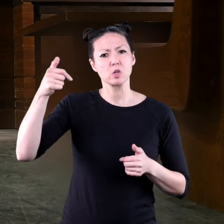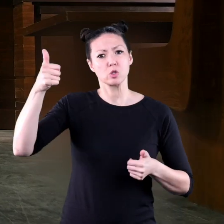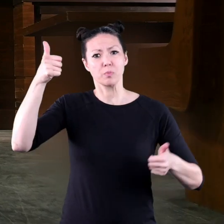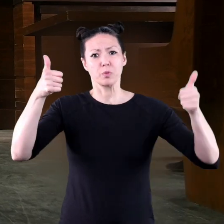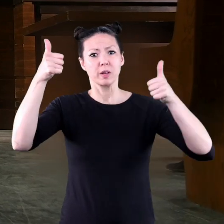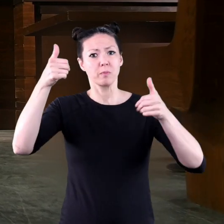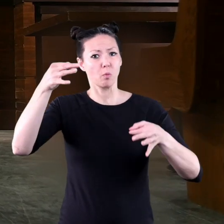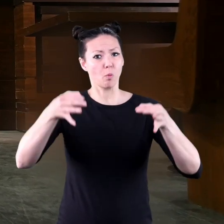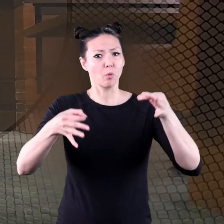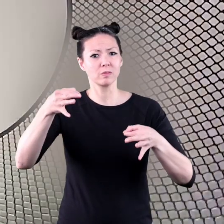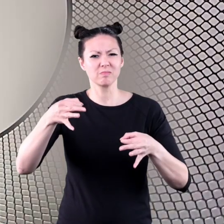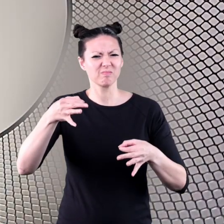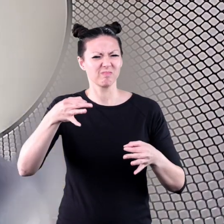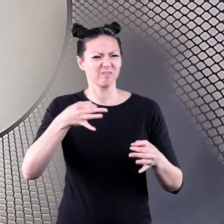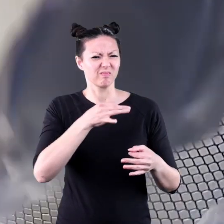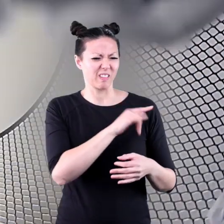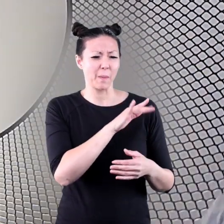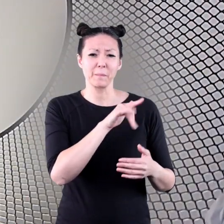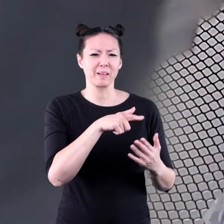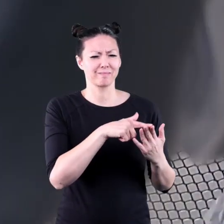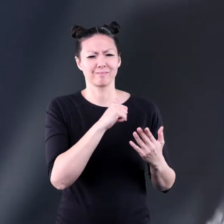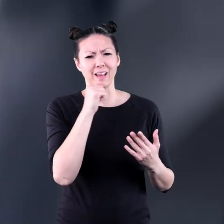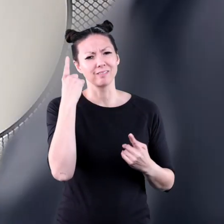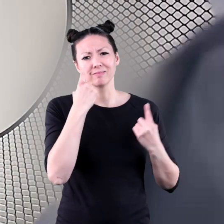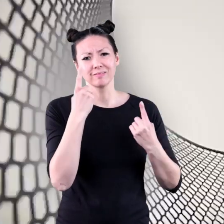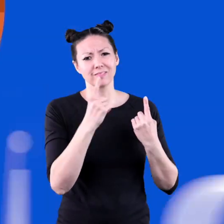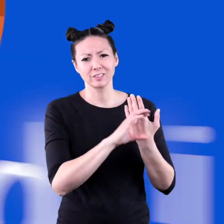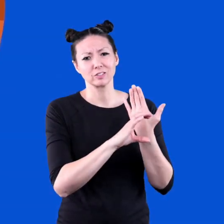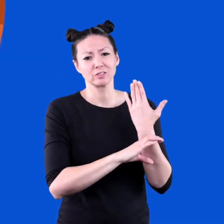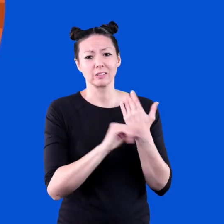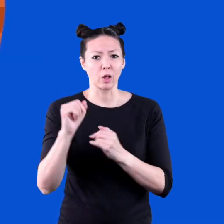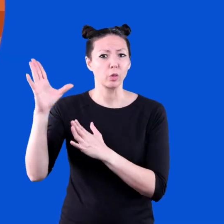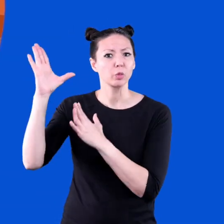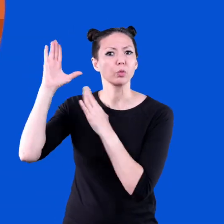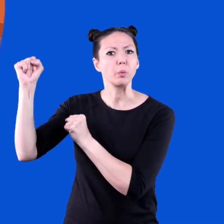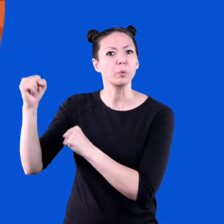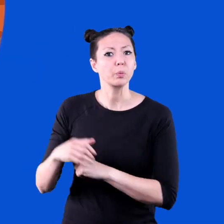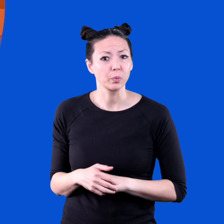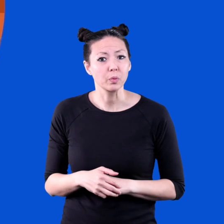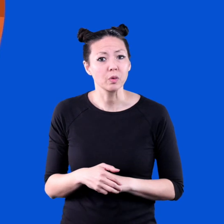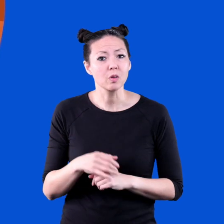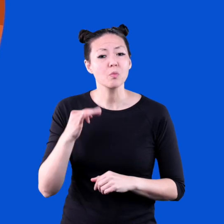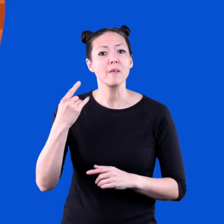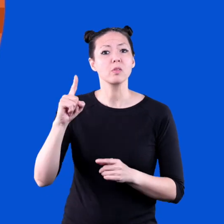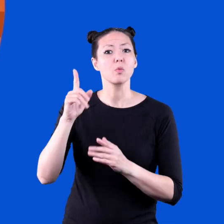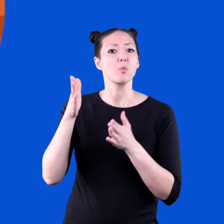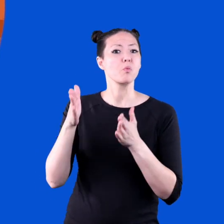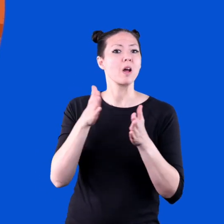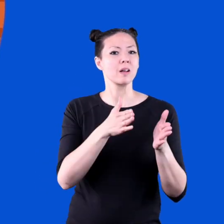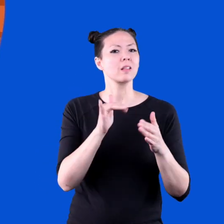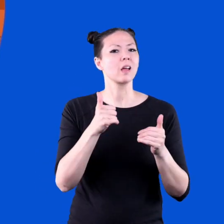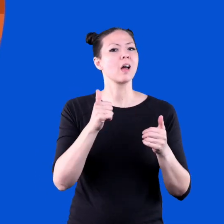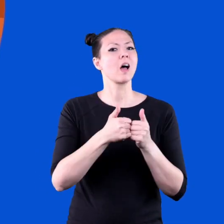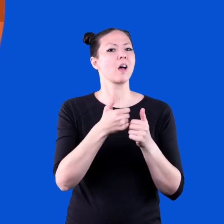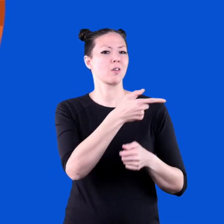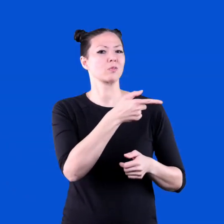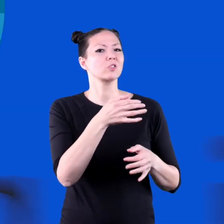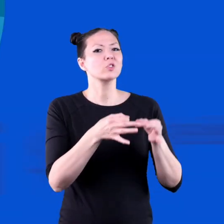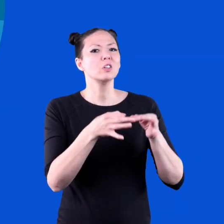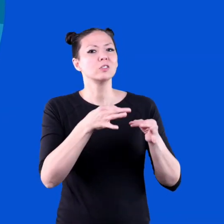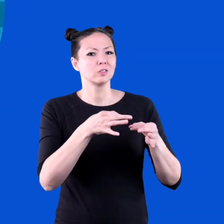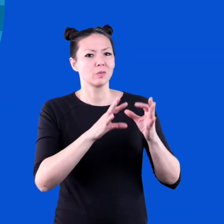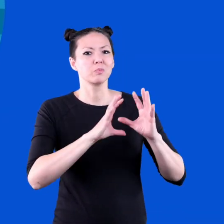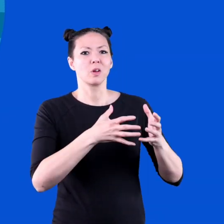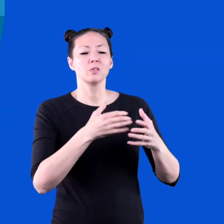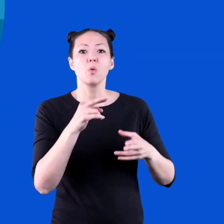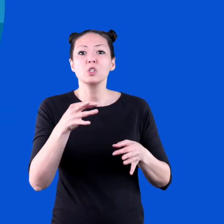is unconstitutional, they will throw it out. That's one of the ways that the judicial branch, or the judges, checks